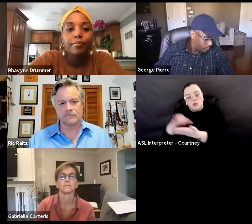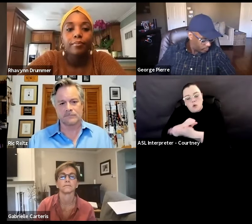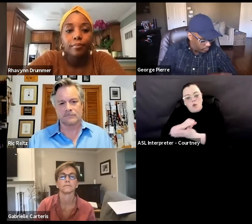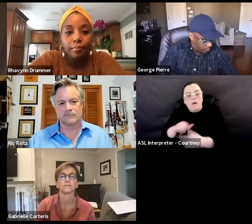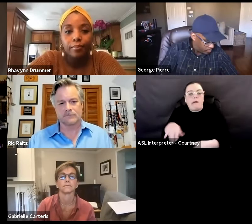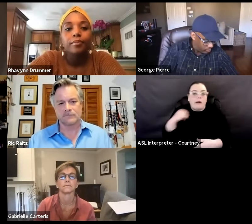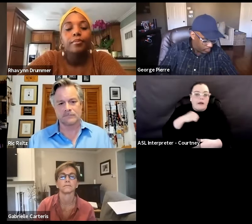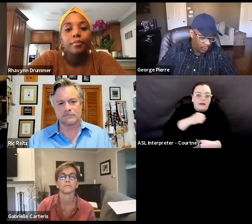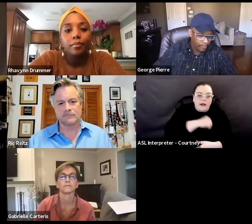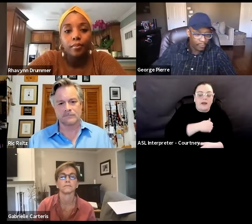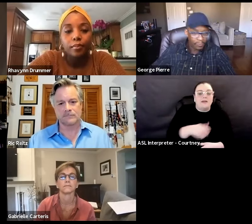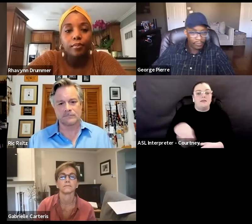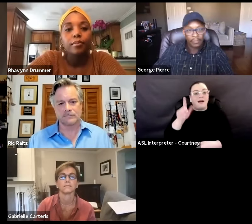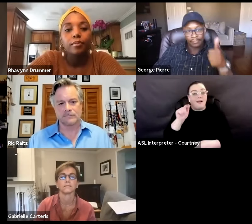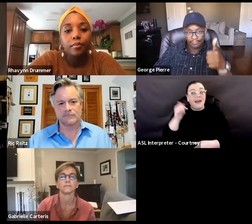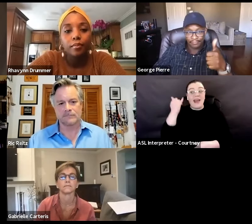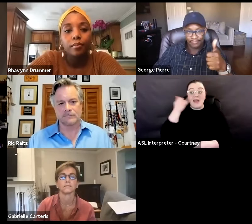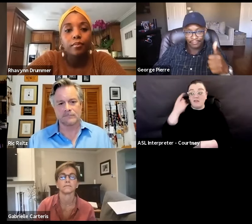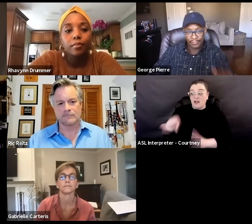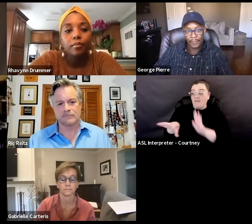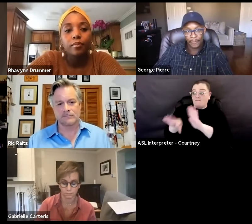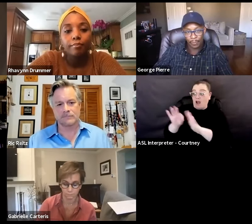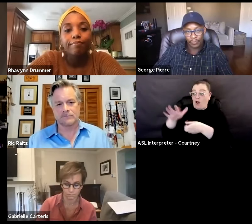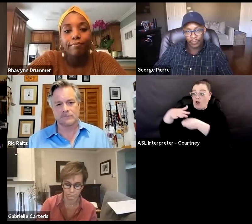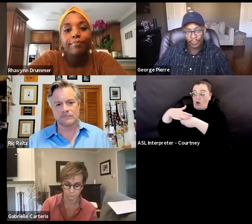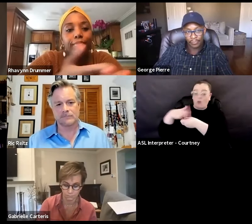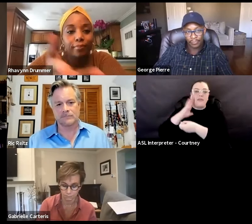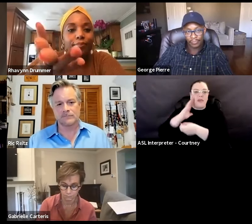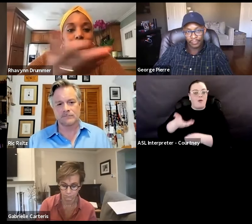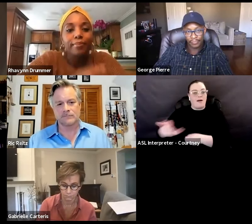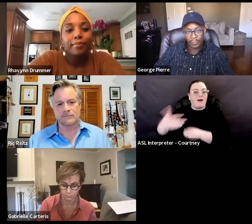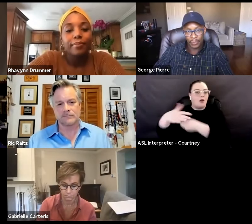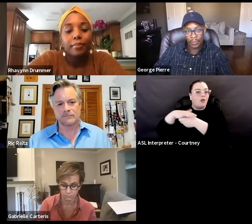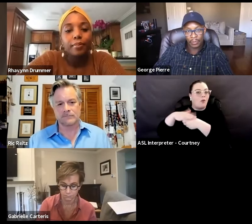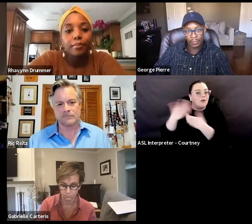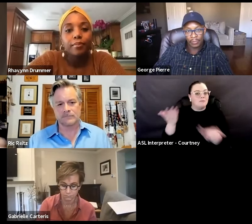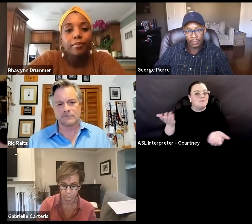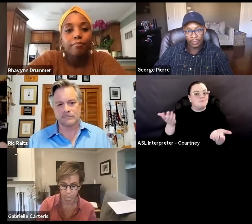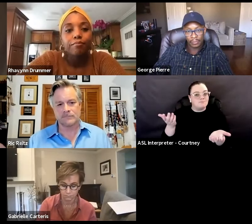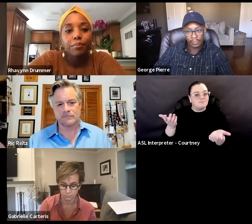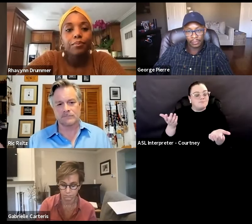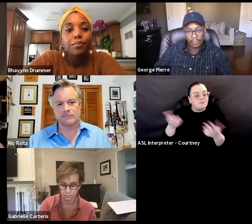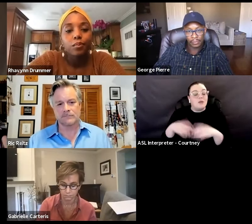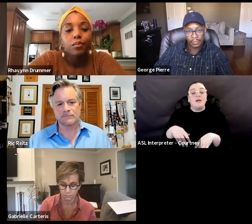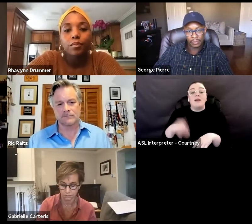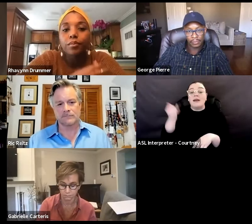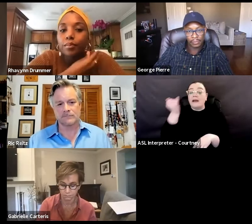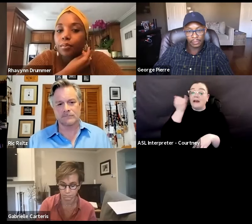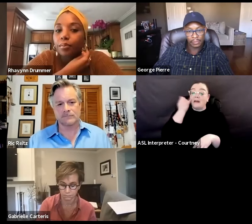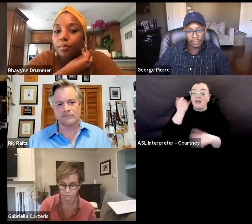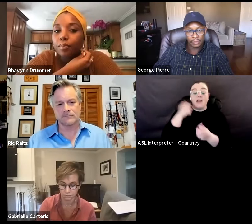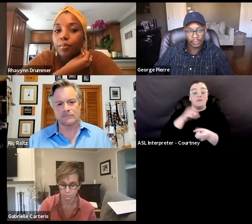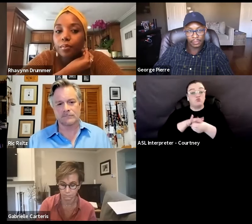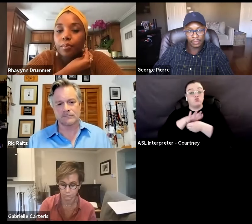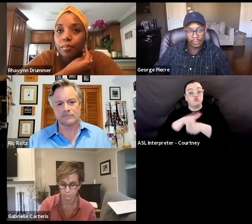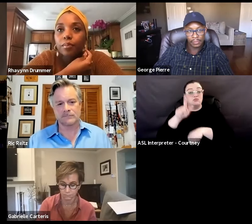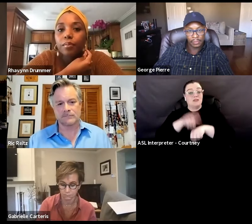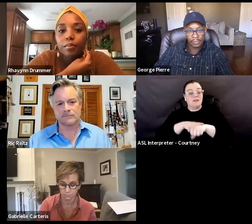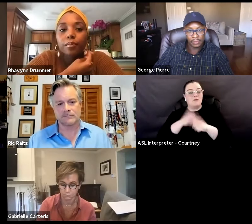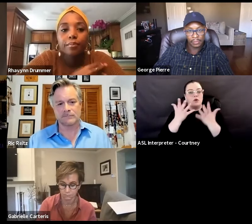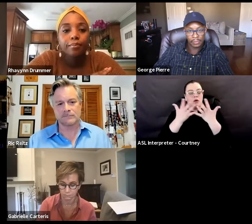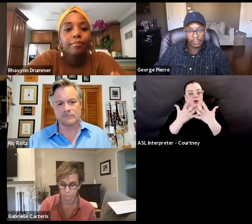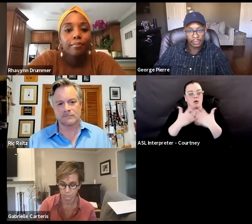these actors in Atlanta, that's what they're going to do, unless they have adequate amount of time to be able to work out all the